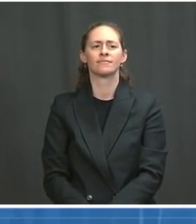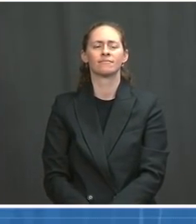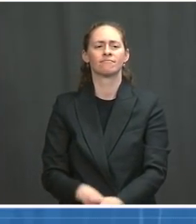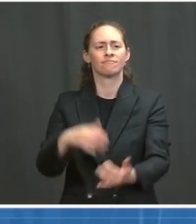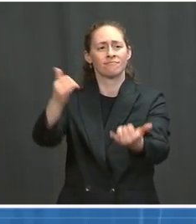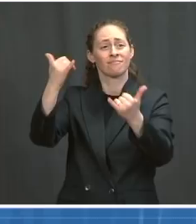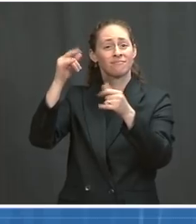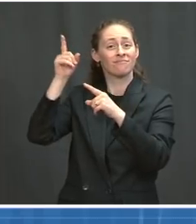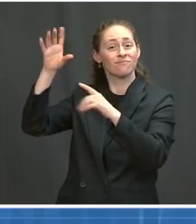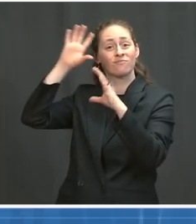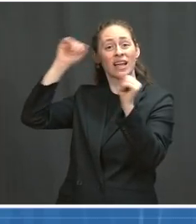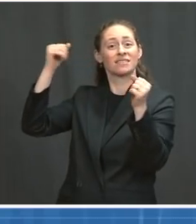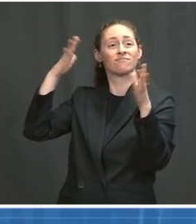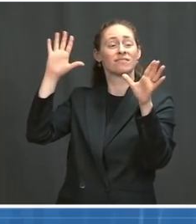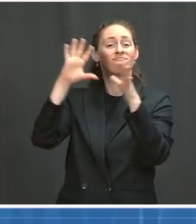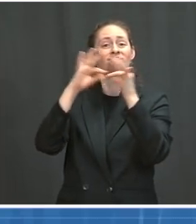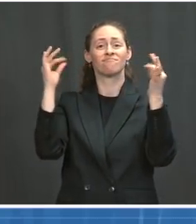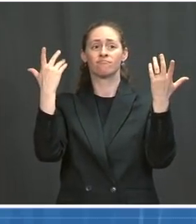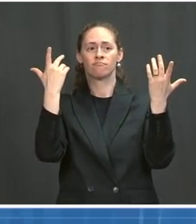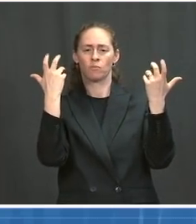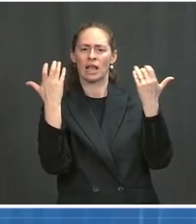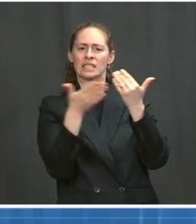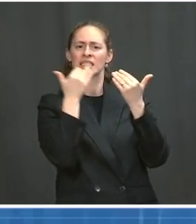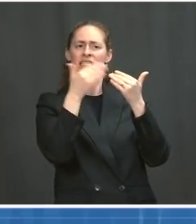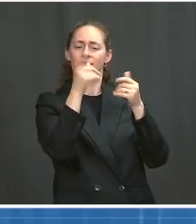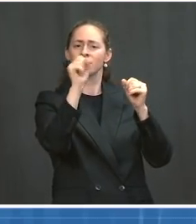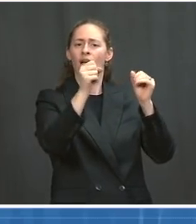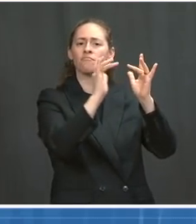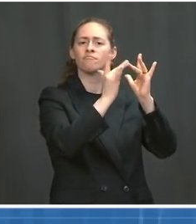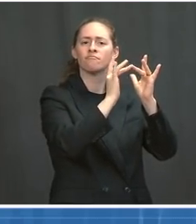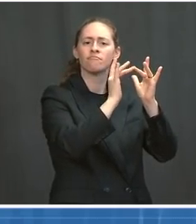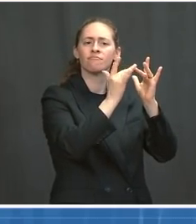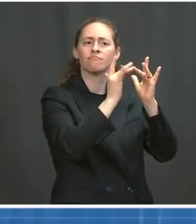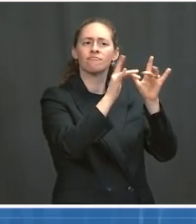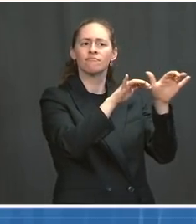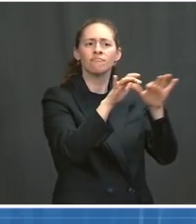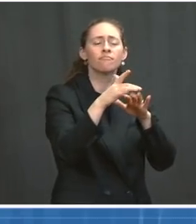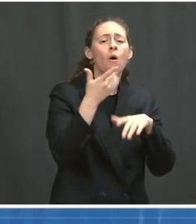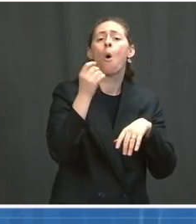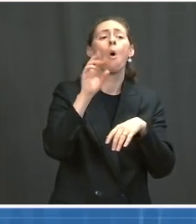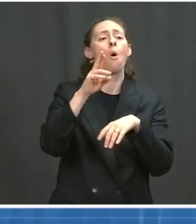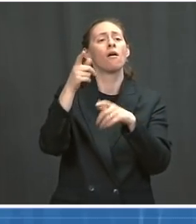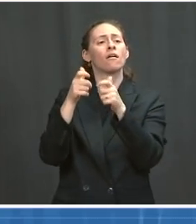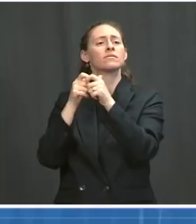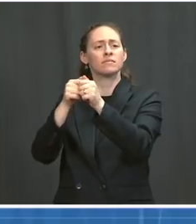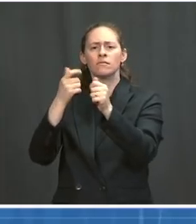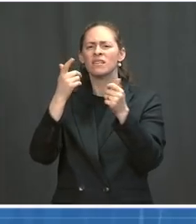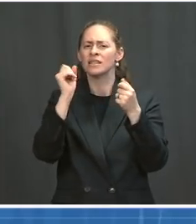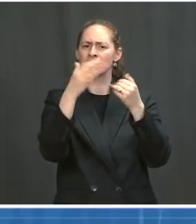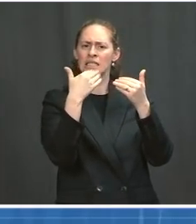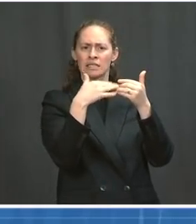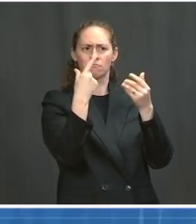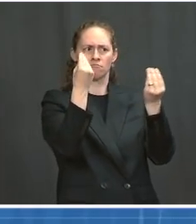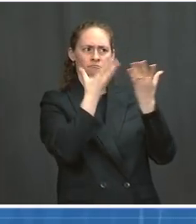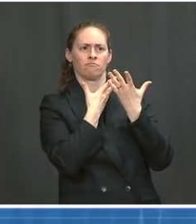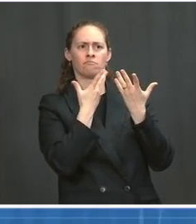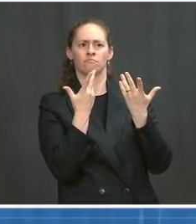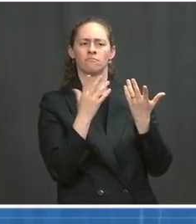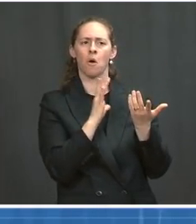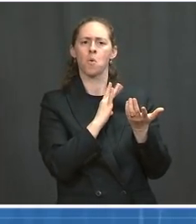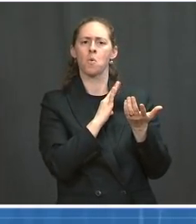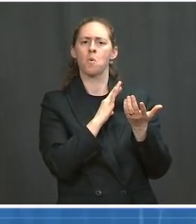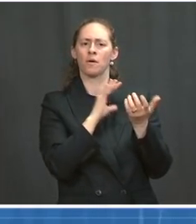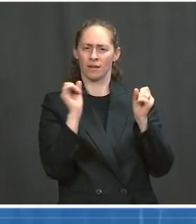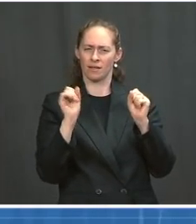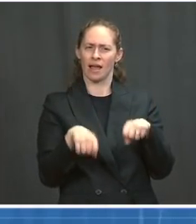on vaccines.gov, which is in English and Spanish, and get locations where you can get vaccinated around you. And you can also text your zip code to the